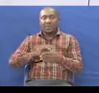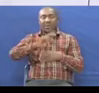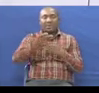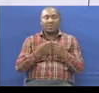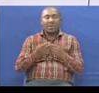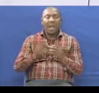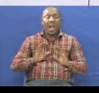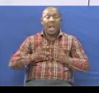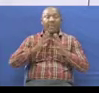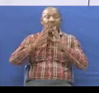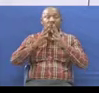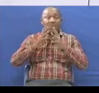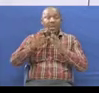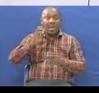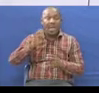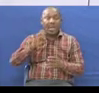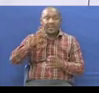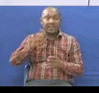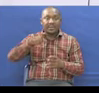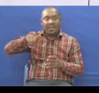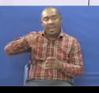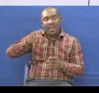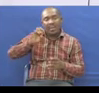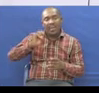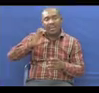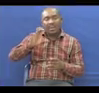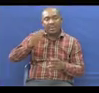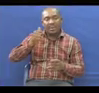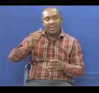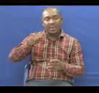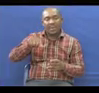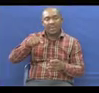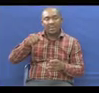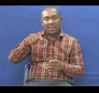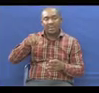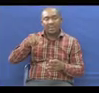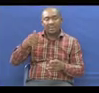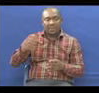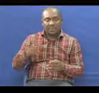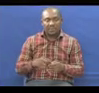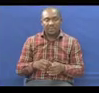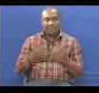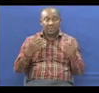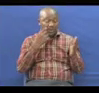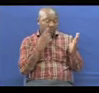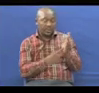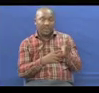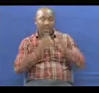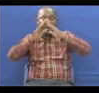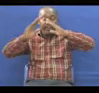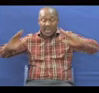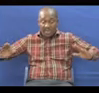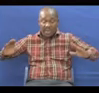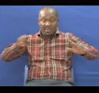So this can be all derived from the population's pyramids, or the pyramids which is having